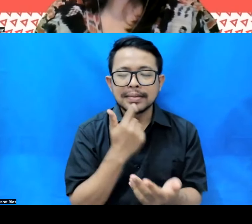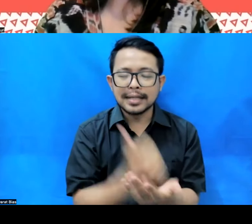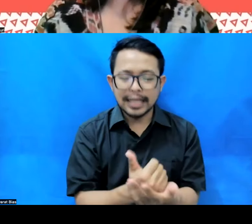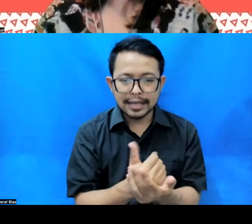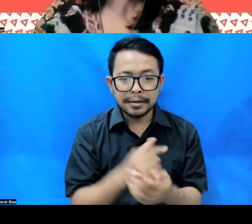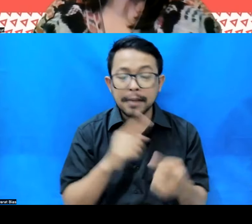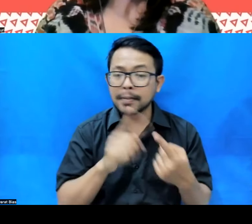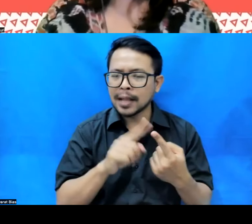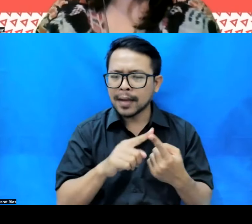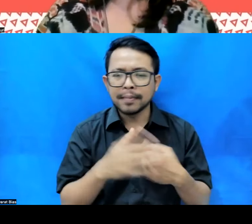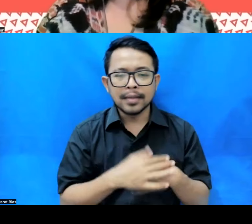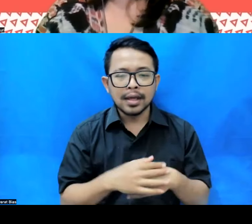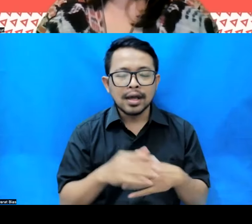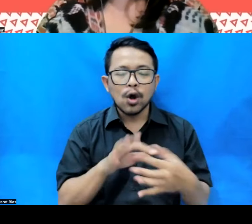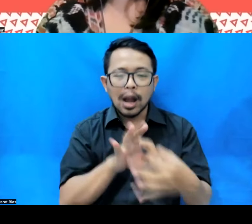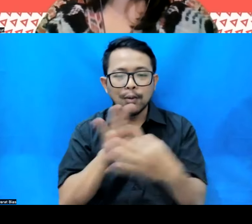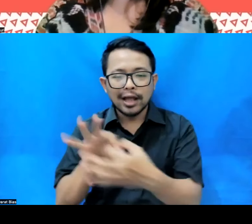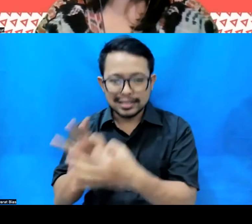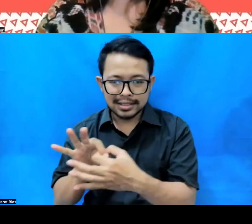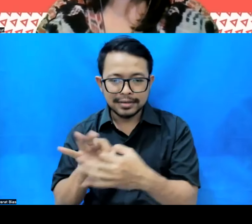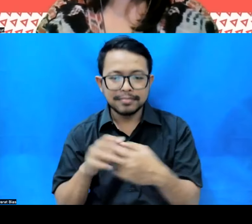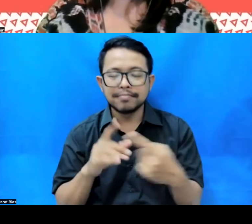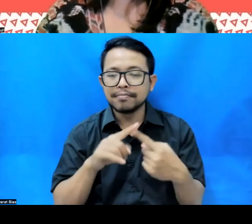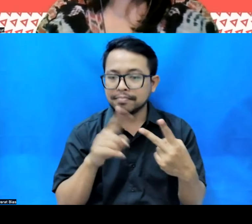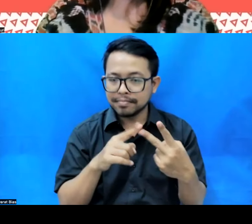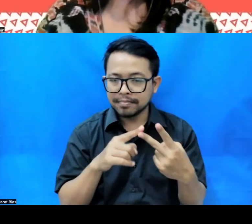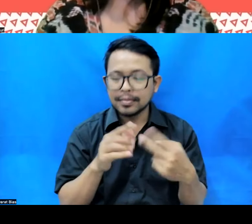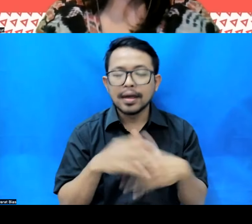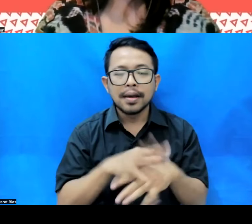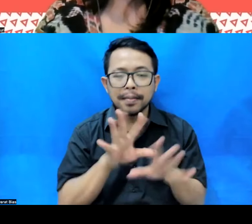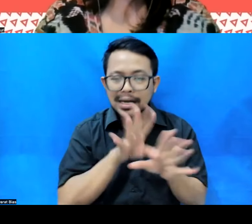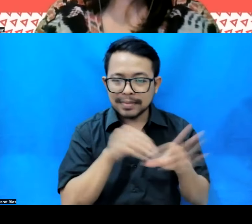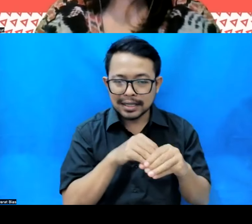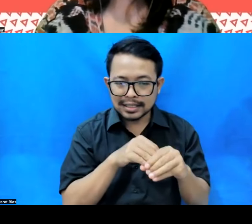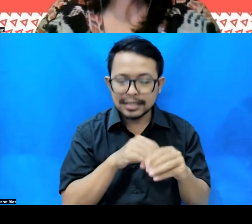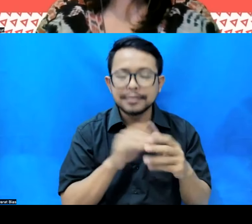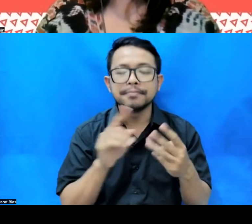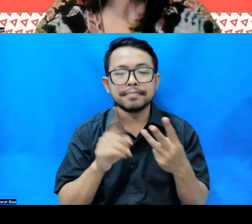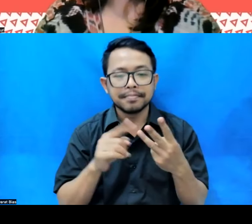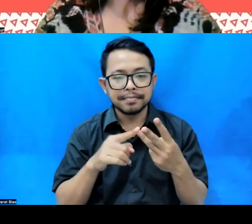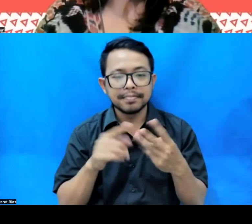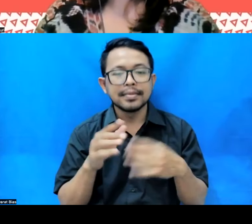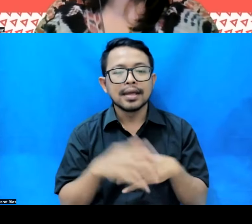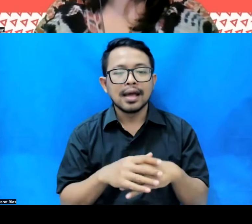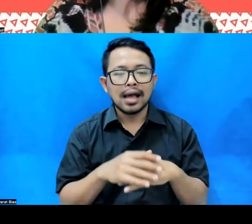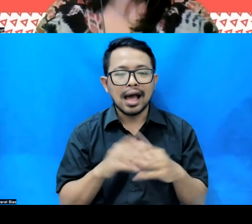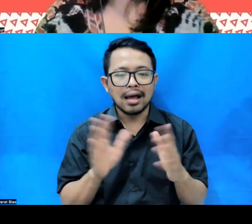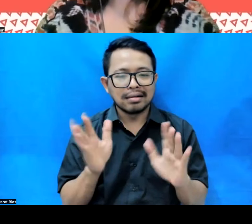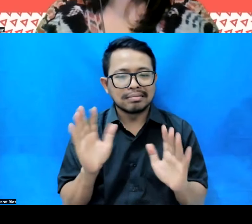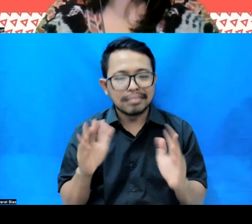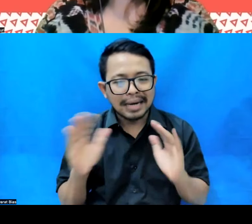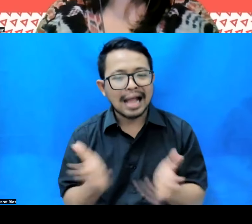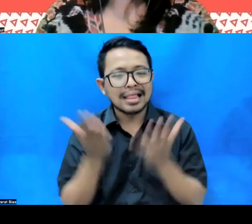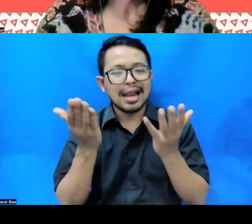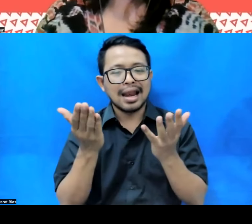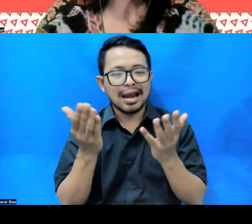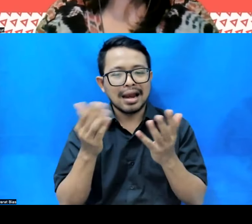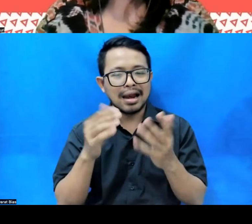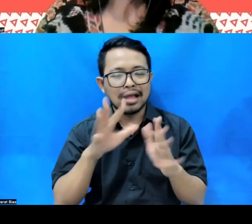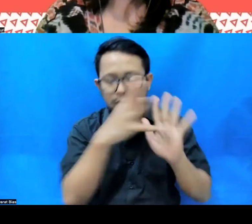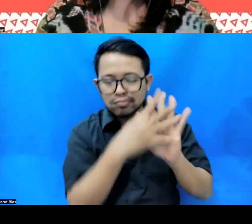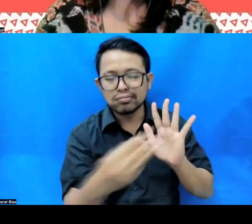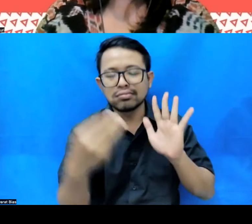are three important recommendations mentioned, which was collaboration, and secondly is participation, and thirdly is scaling up